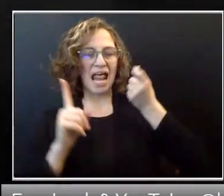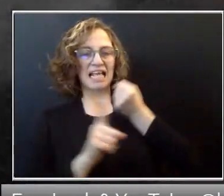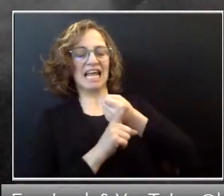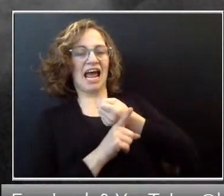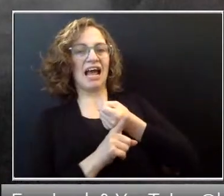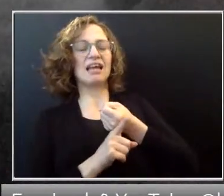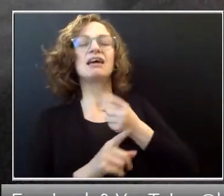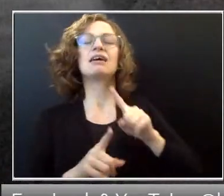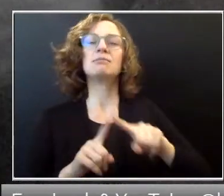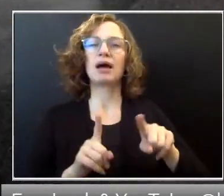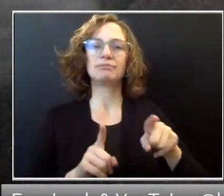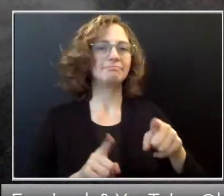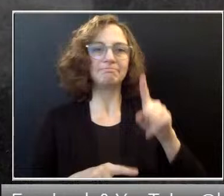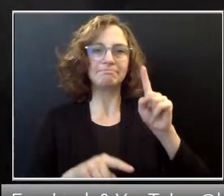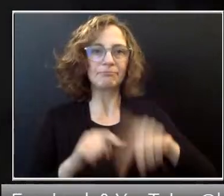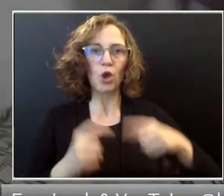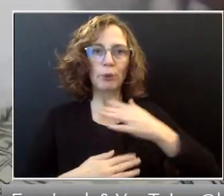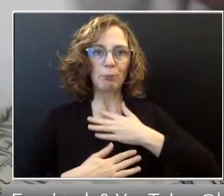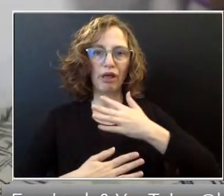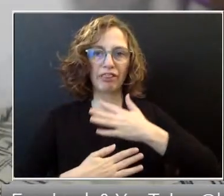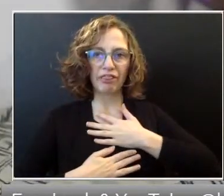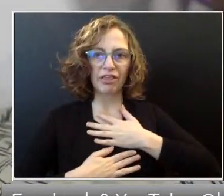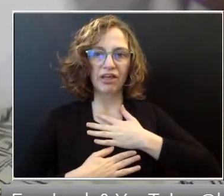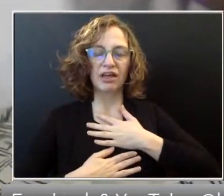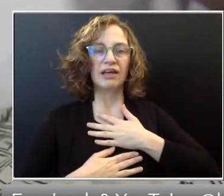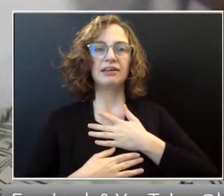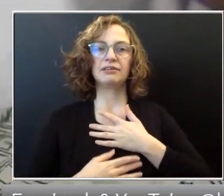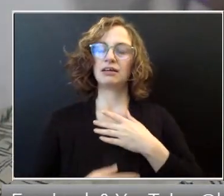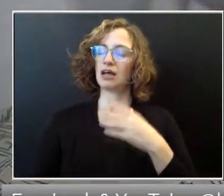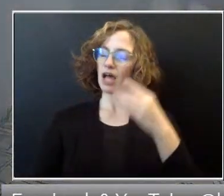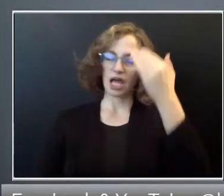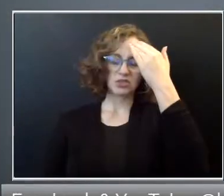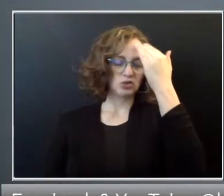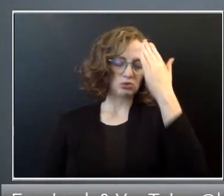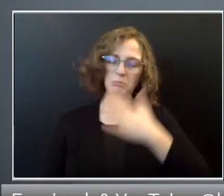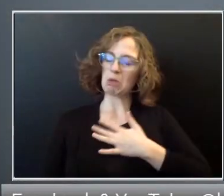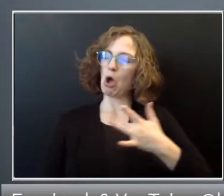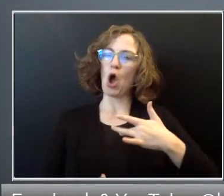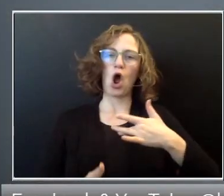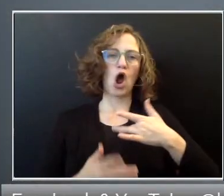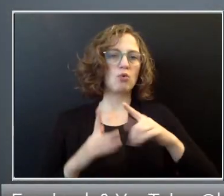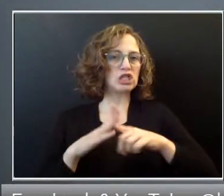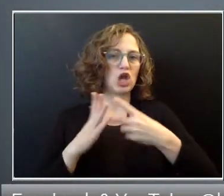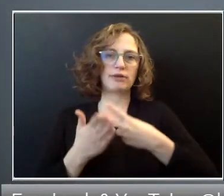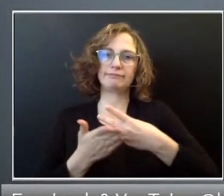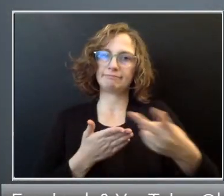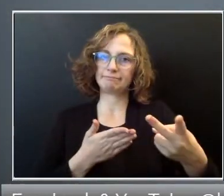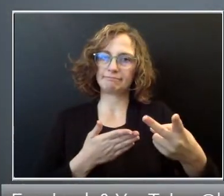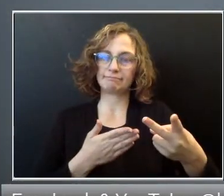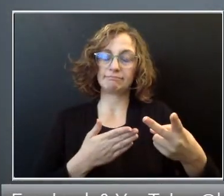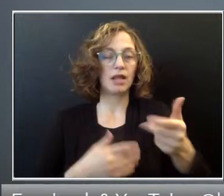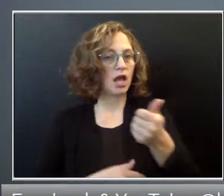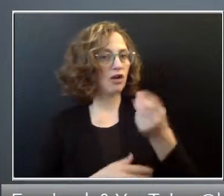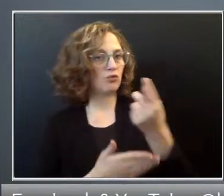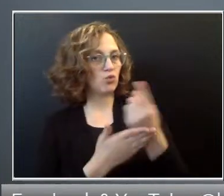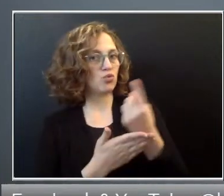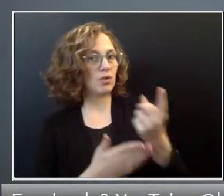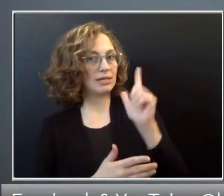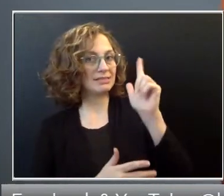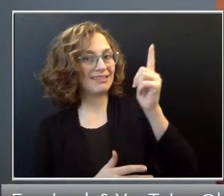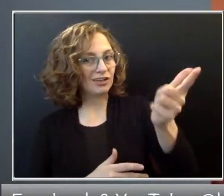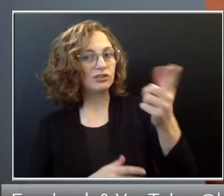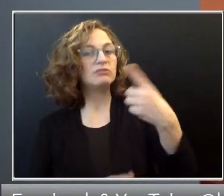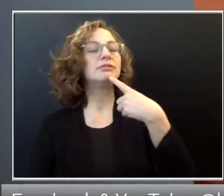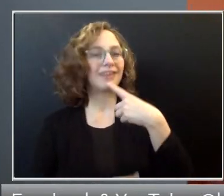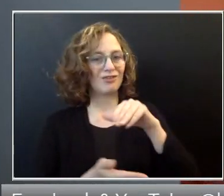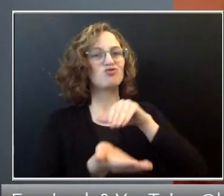breathe, and she knew. My heart, it was going into heart failure. A few weeks later, she says doctors at the University of Kansas Health